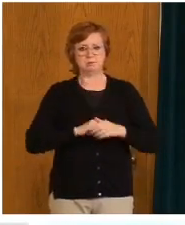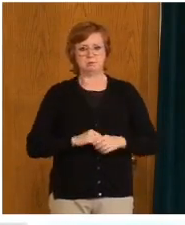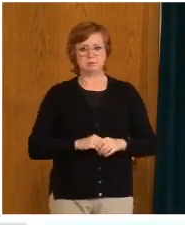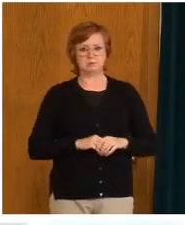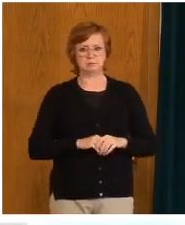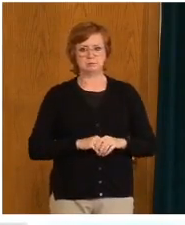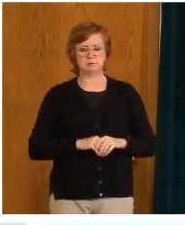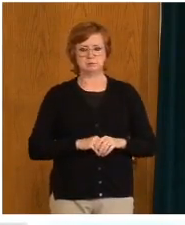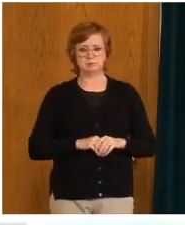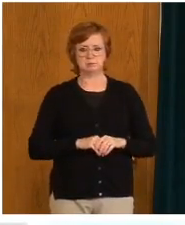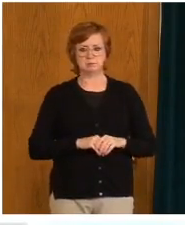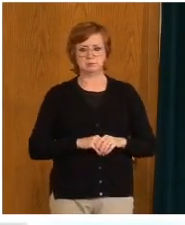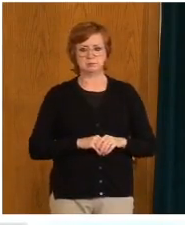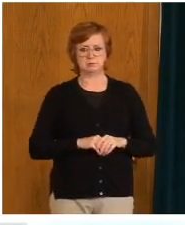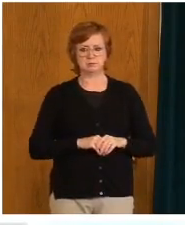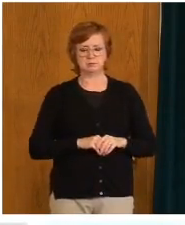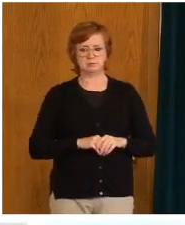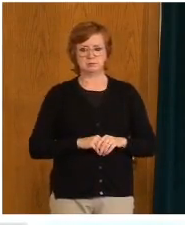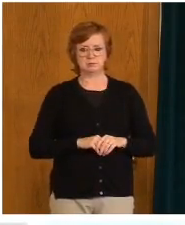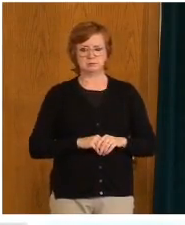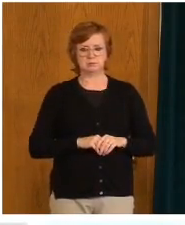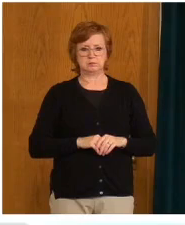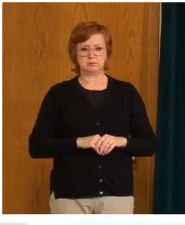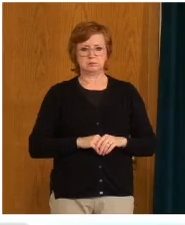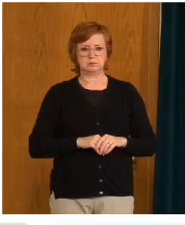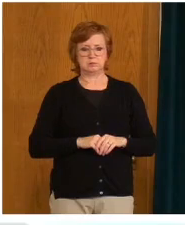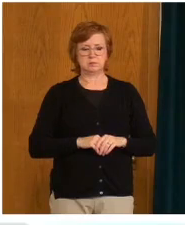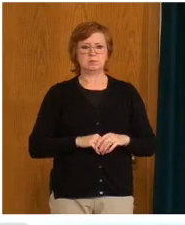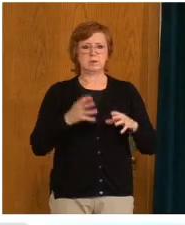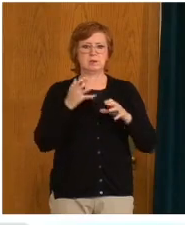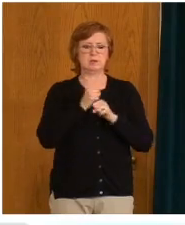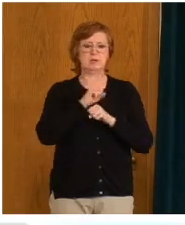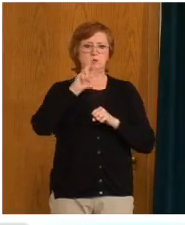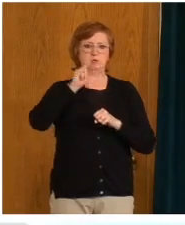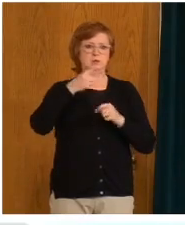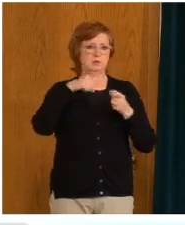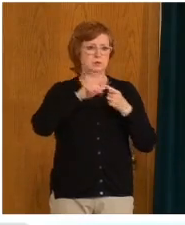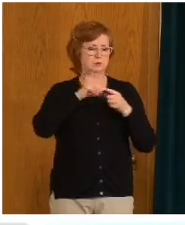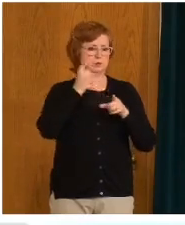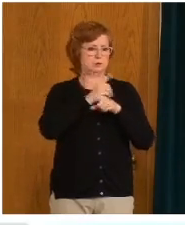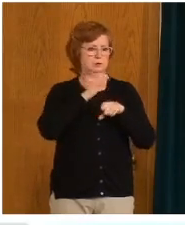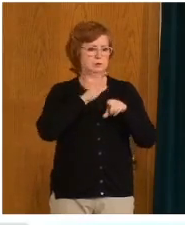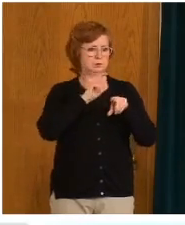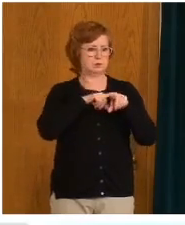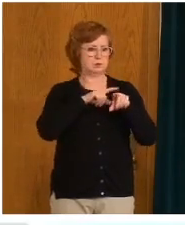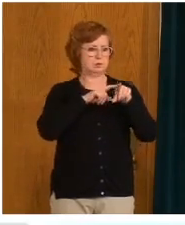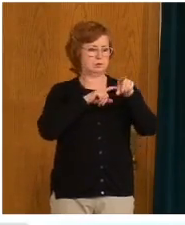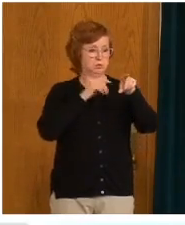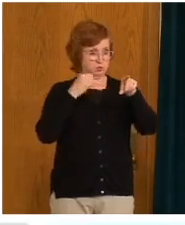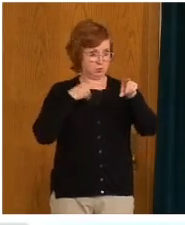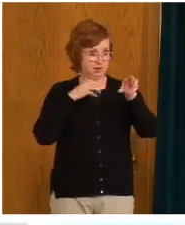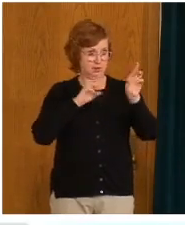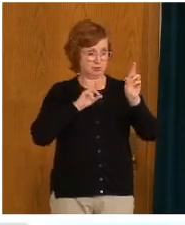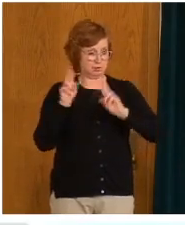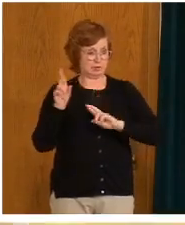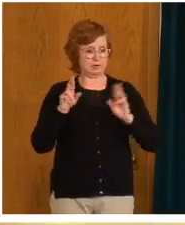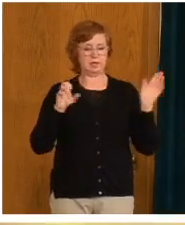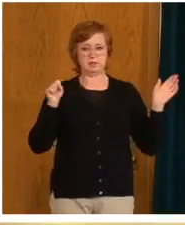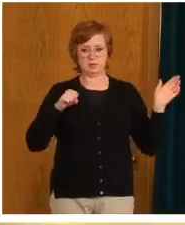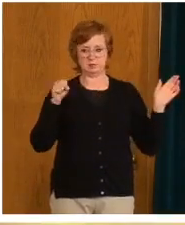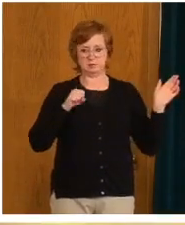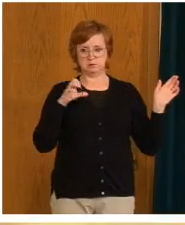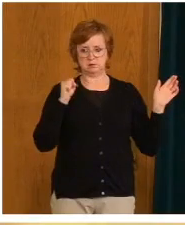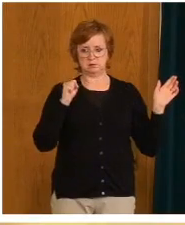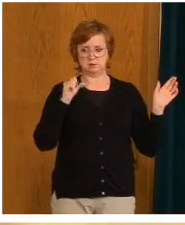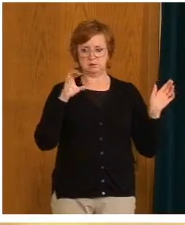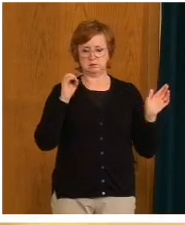become eligible, which will be a more compressed timeline. Thank you. You have the doses, you're just not offering them until 12 weeks. Yeah, Scott,